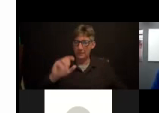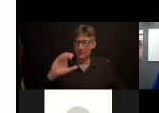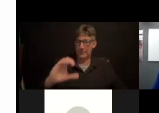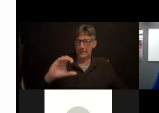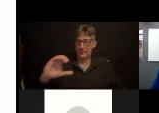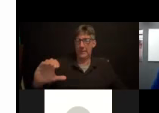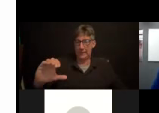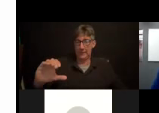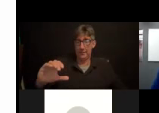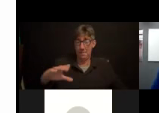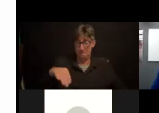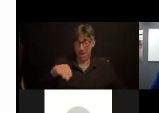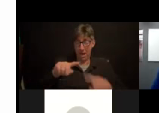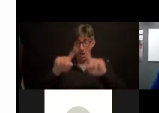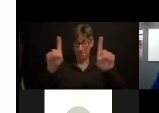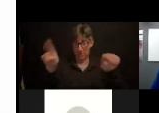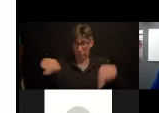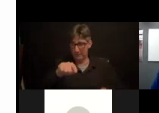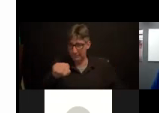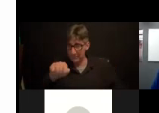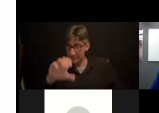started. Next slide, please.